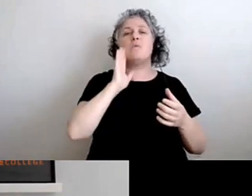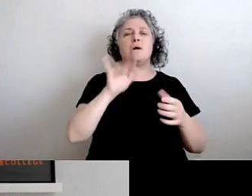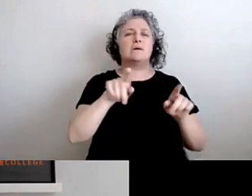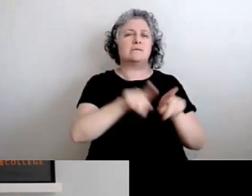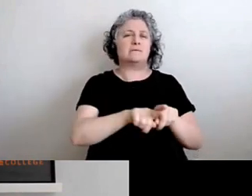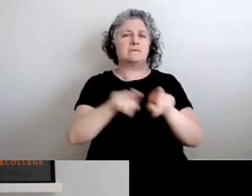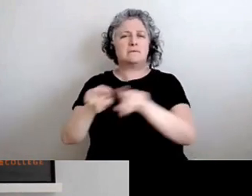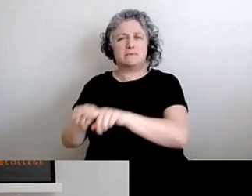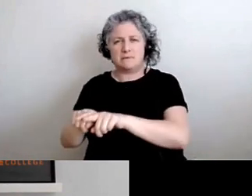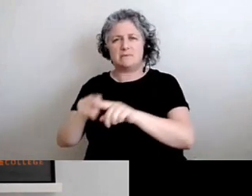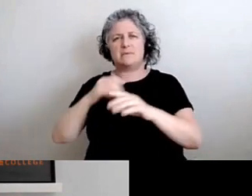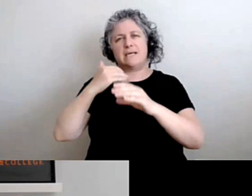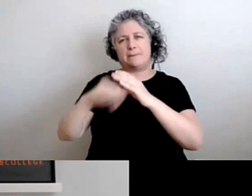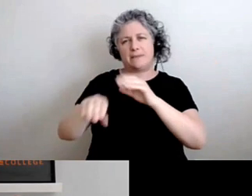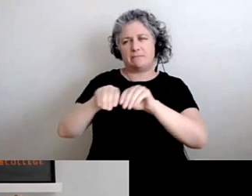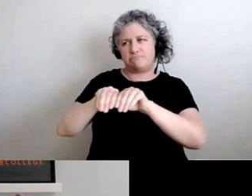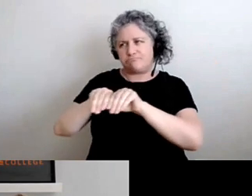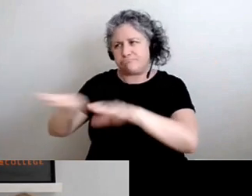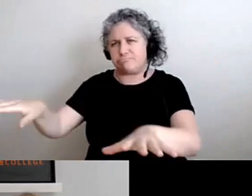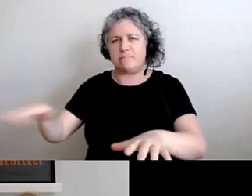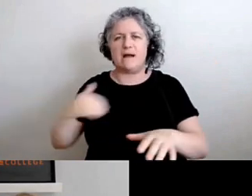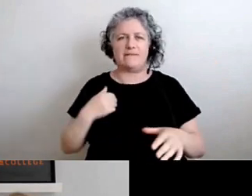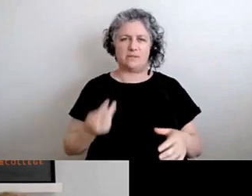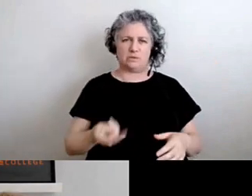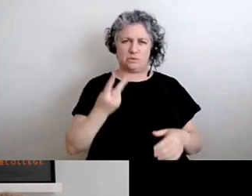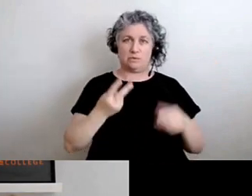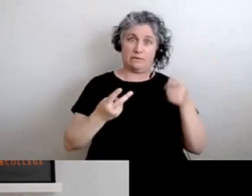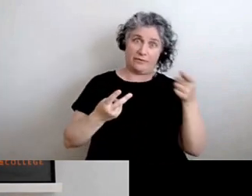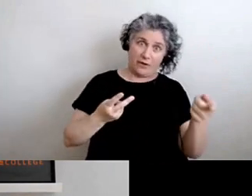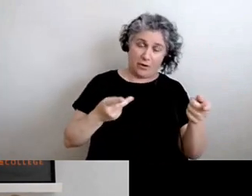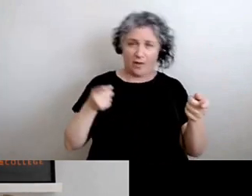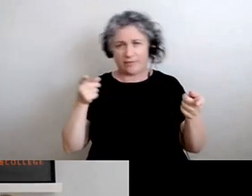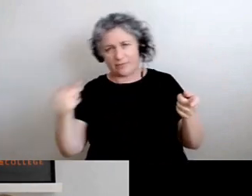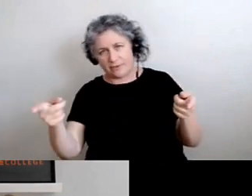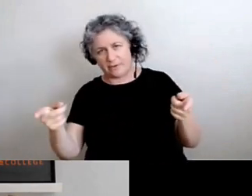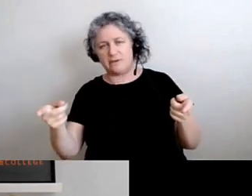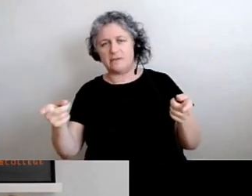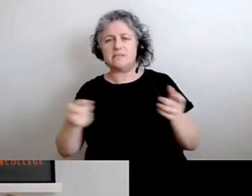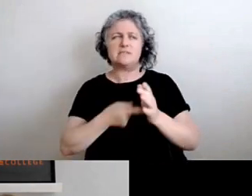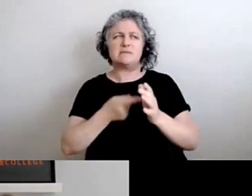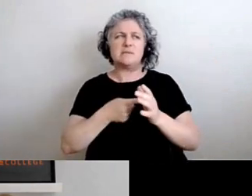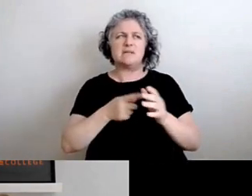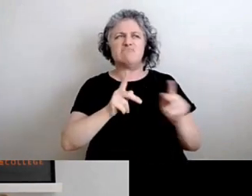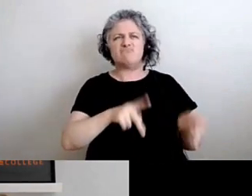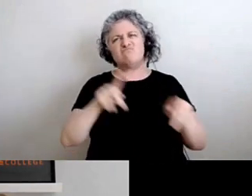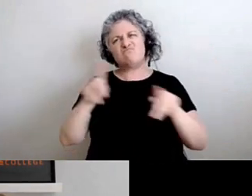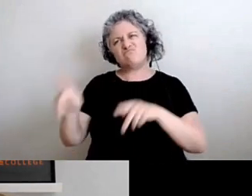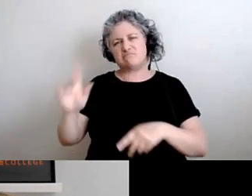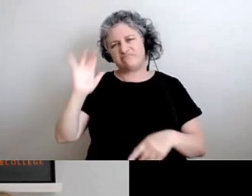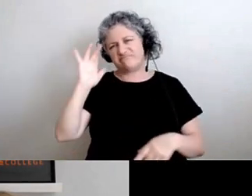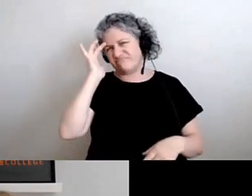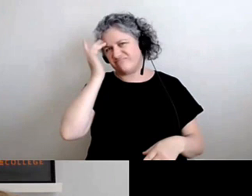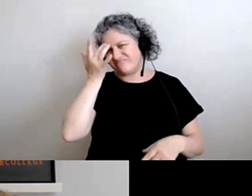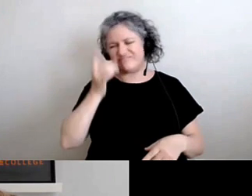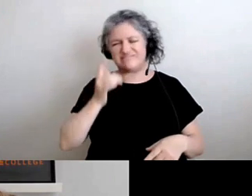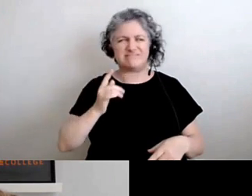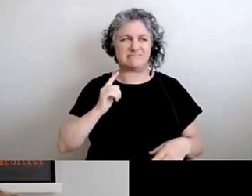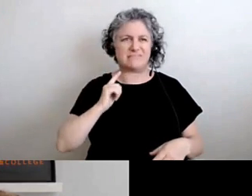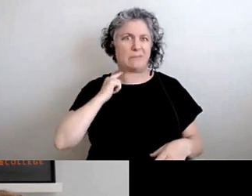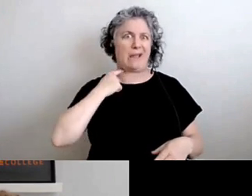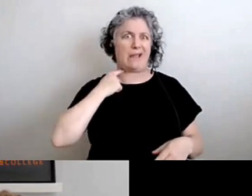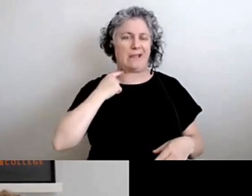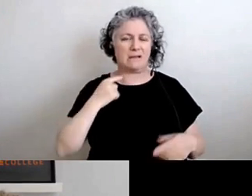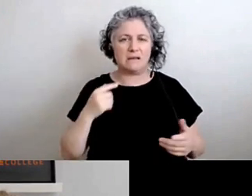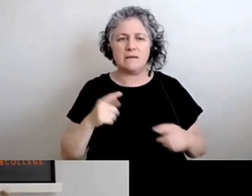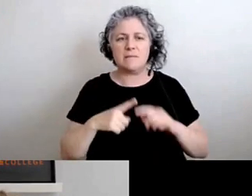students so that there's an email copy. So sometimes that duplication can be a pain, but also it gives